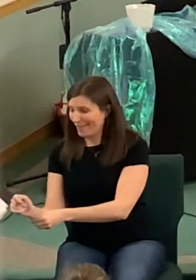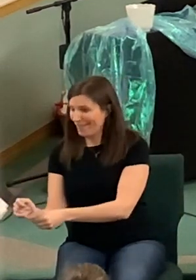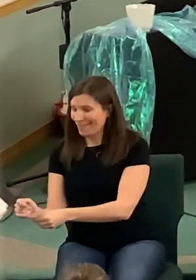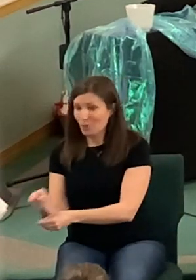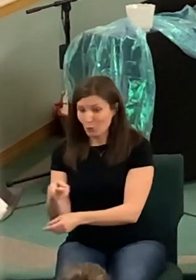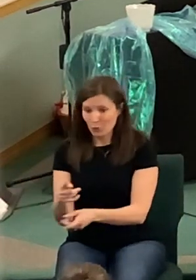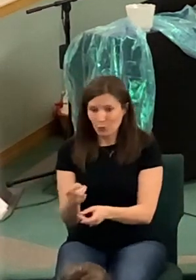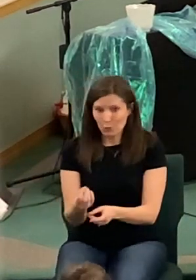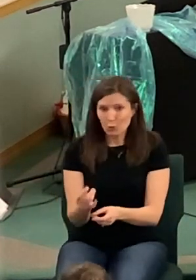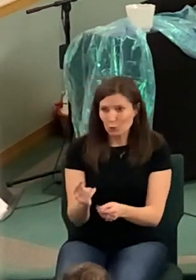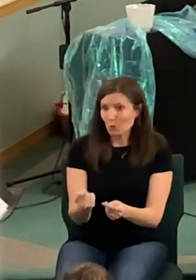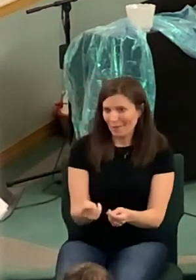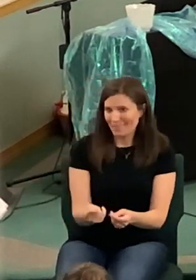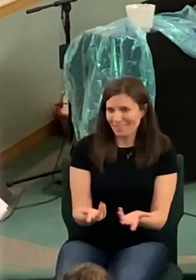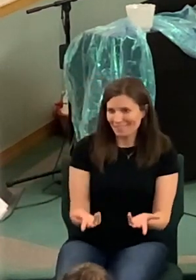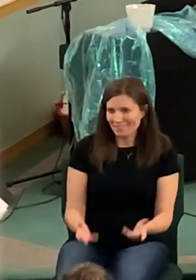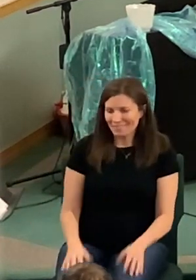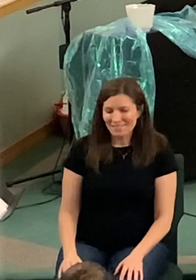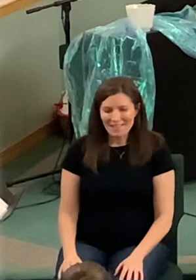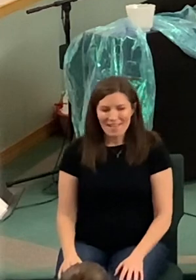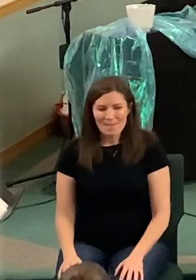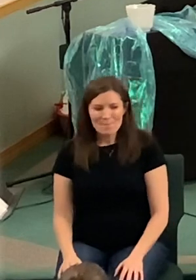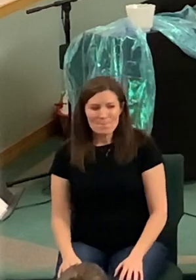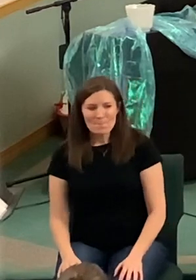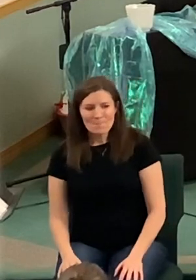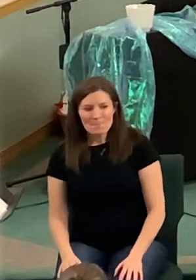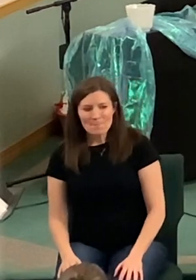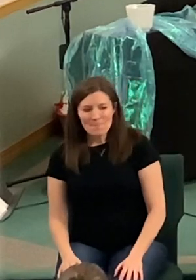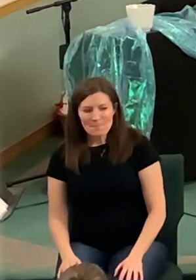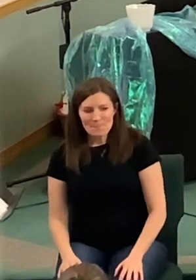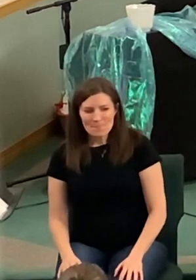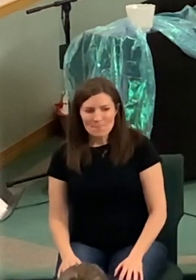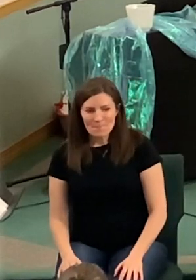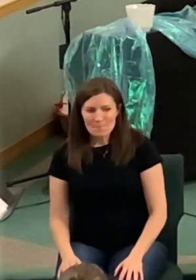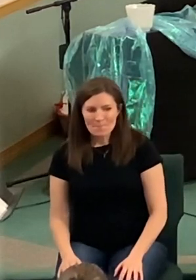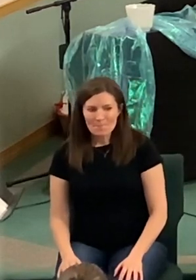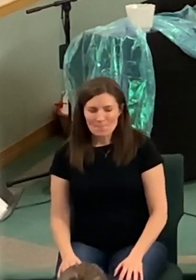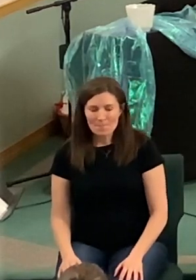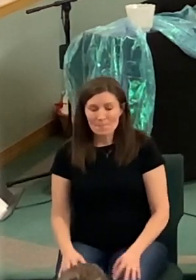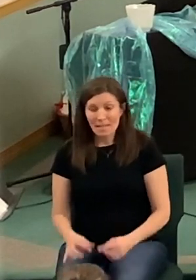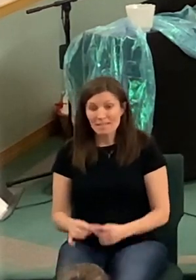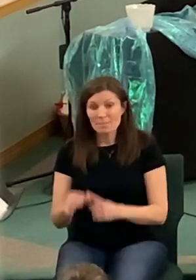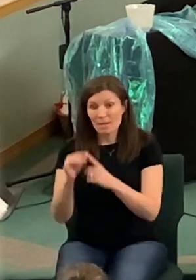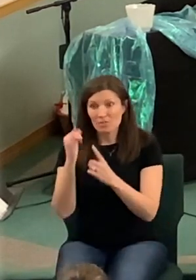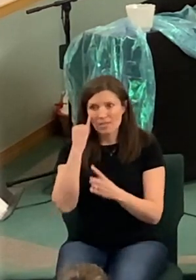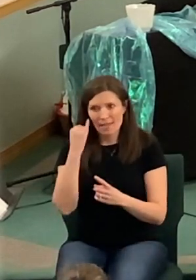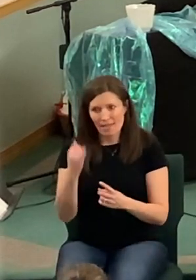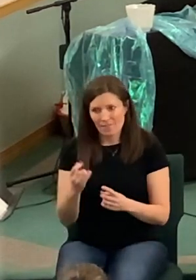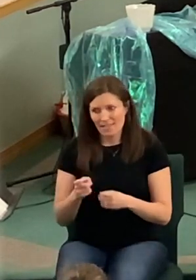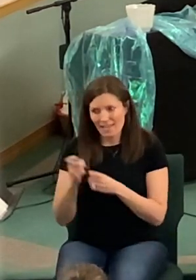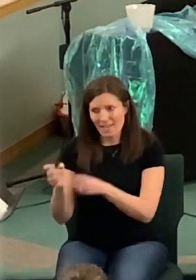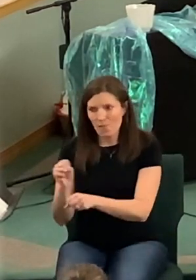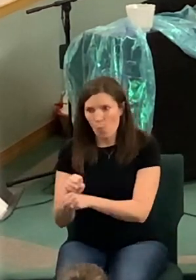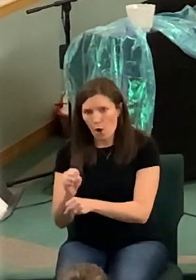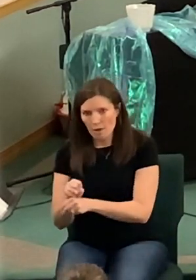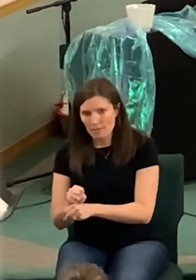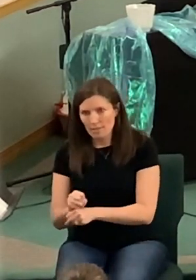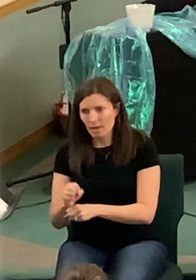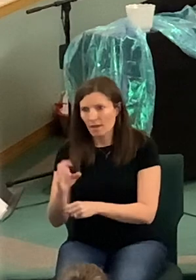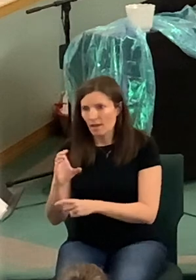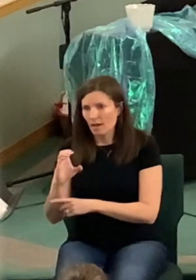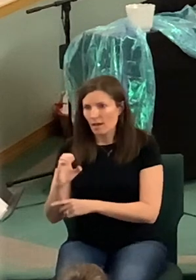if he or she eventually begins pushing work off on clients or customers. Lastly is